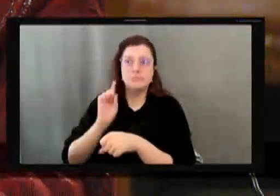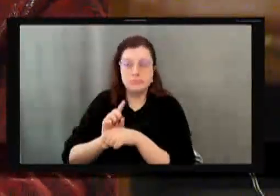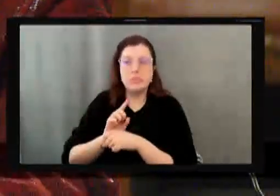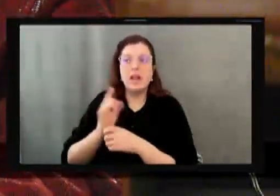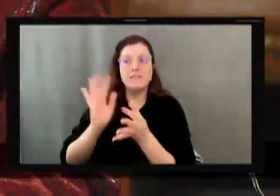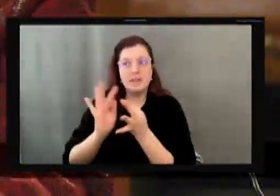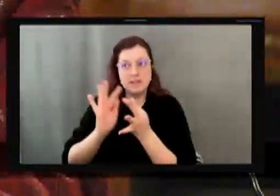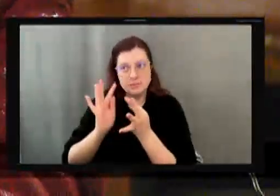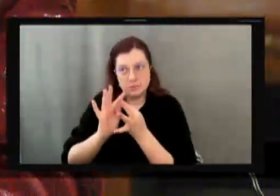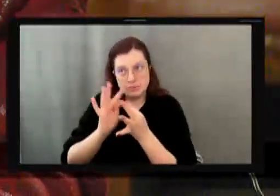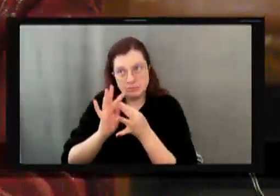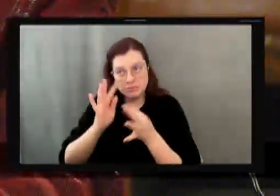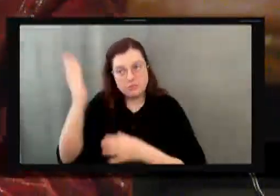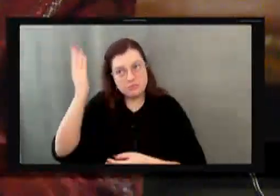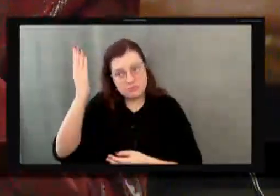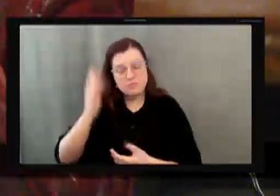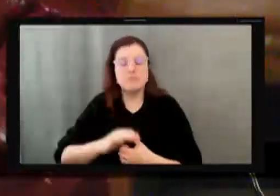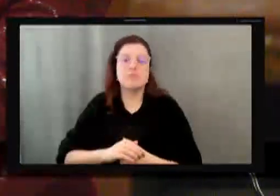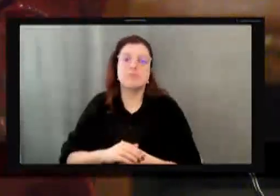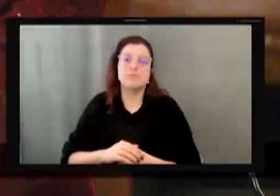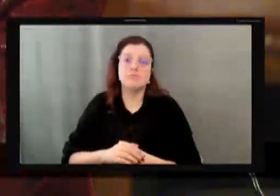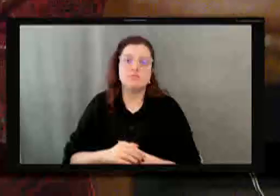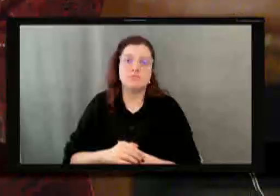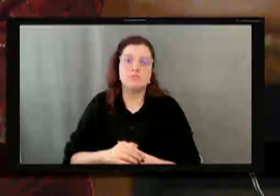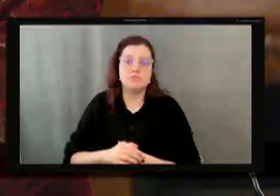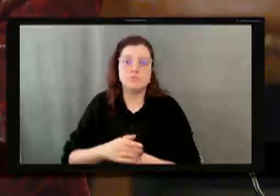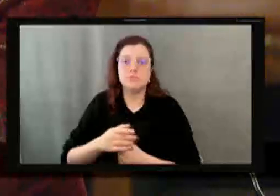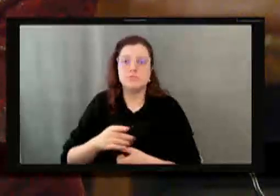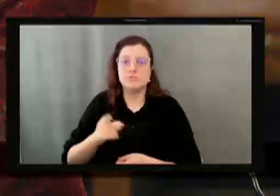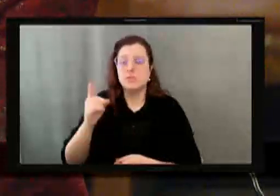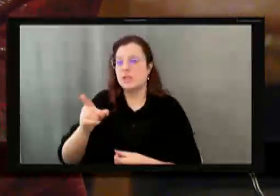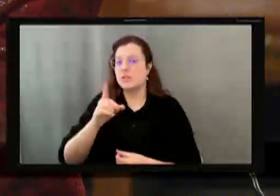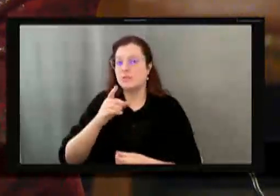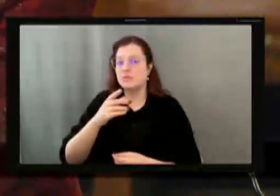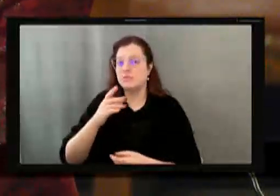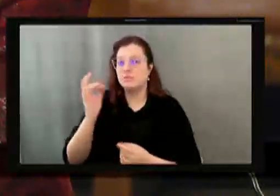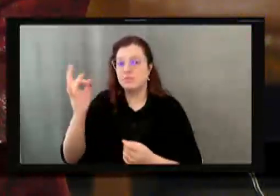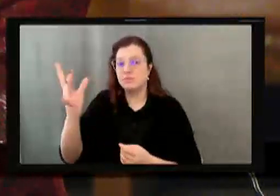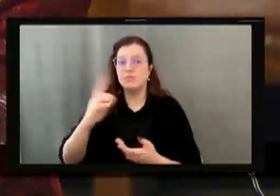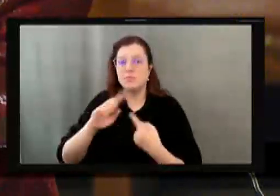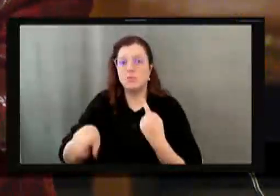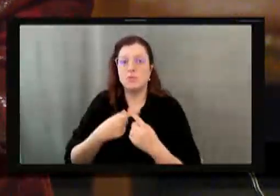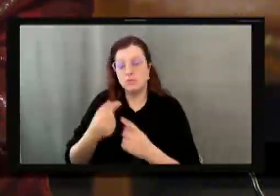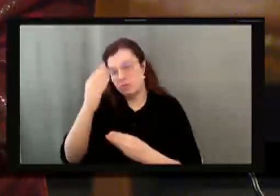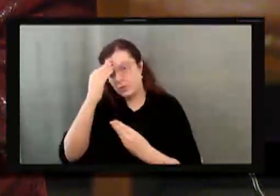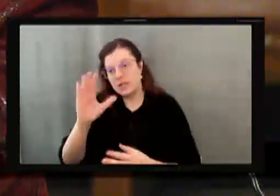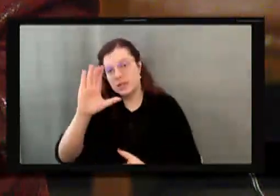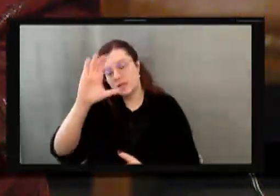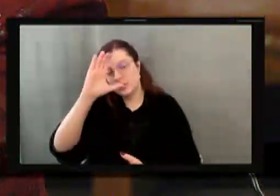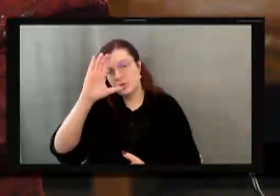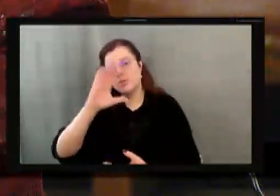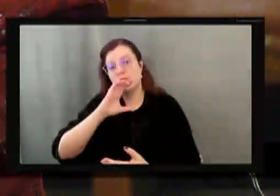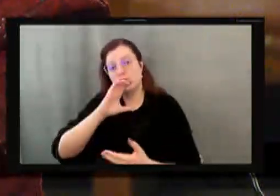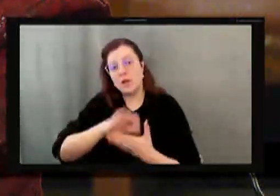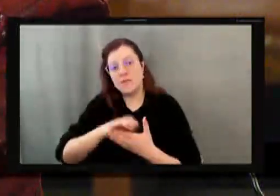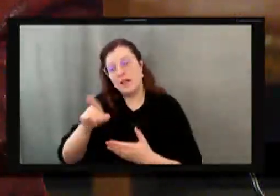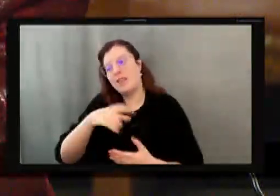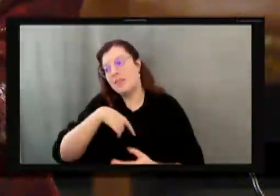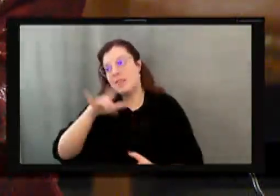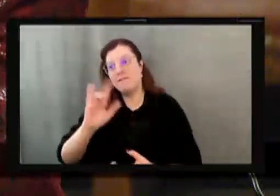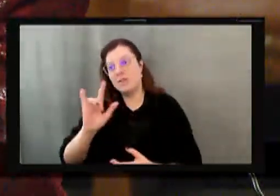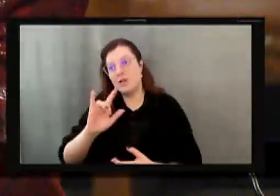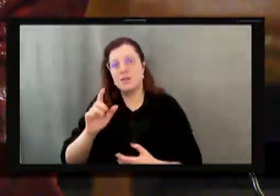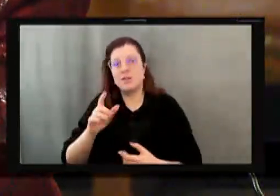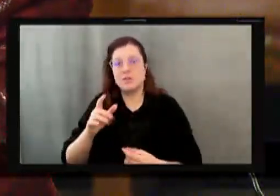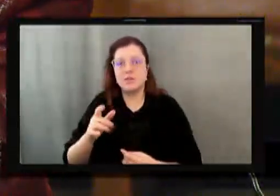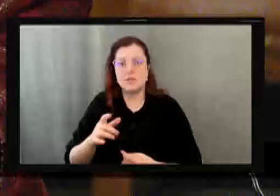gruff little man, and he had treated me so bad when I told his wife, and I love her, because she said, you did? He said,